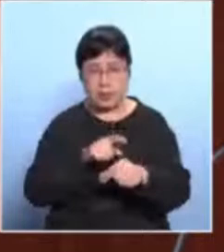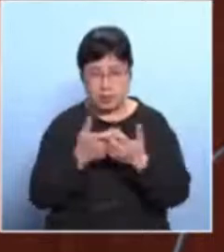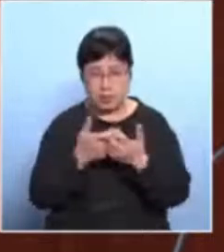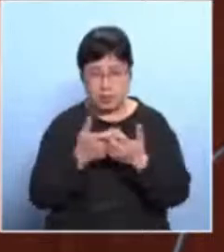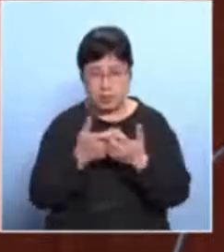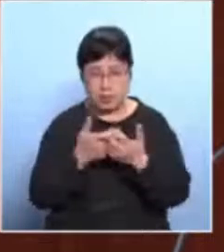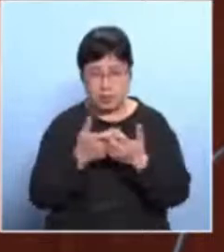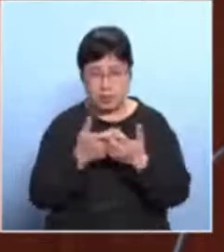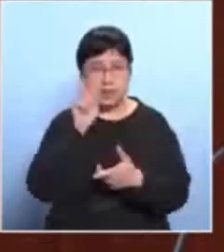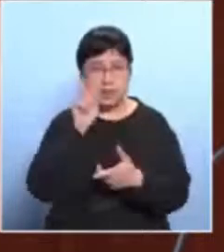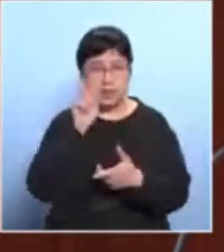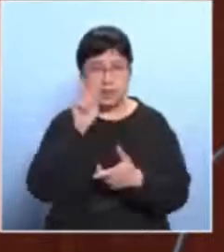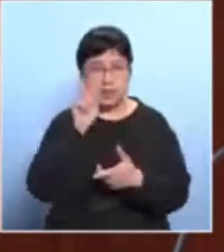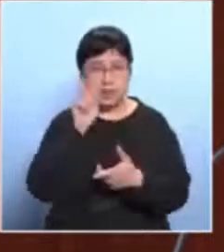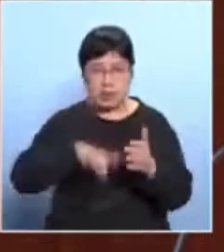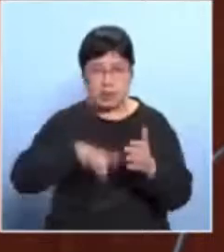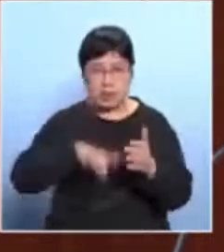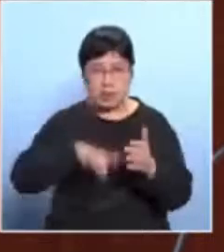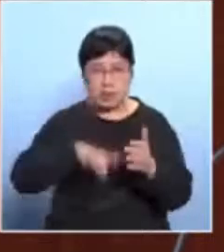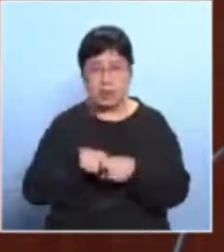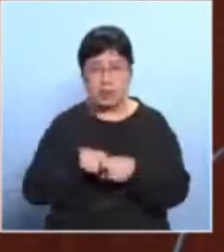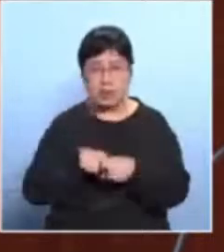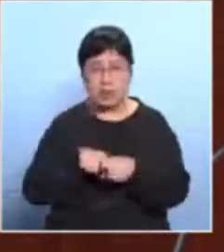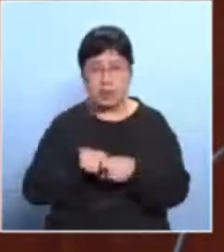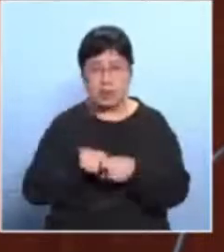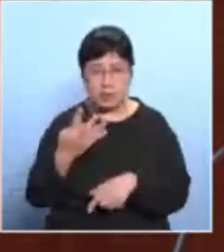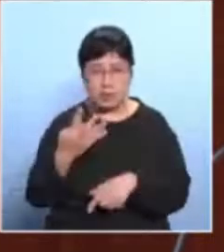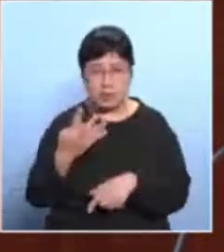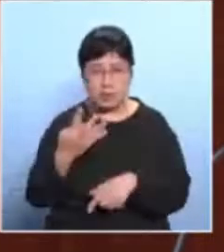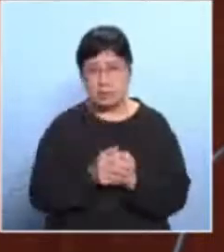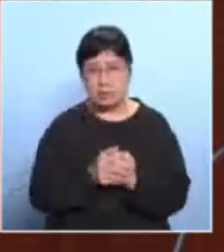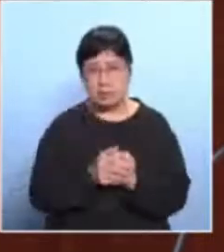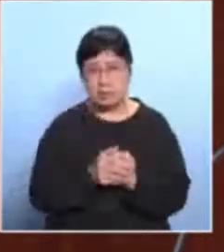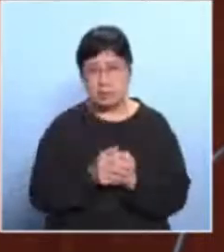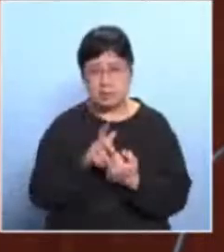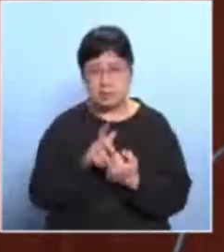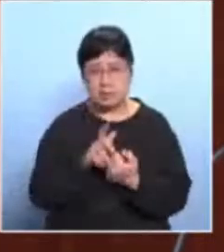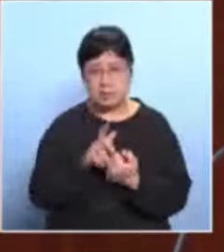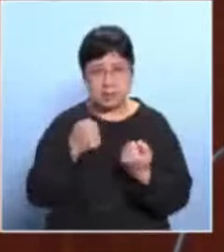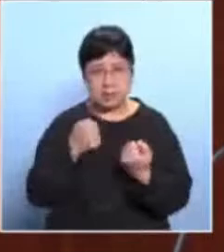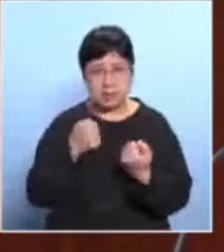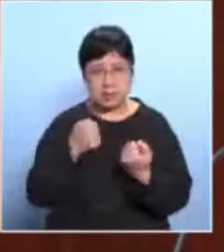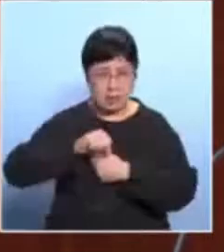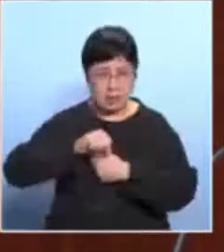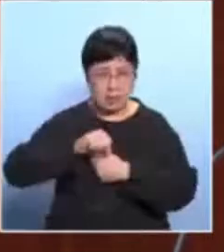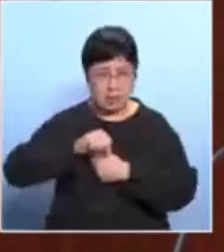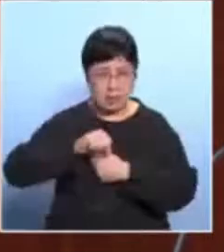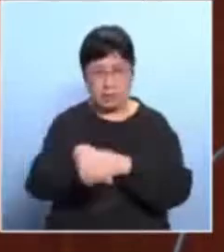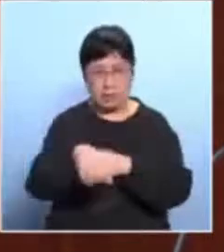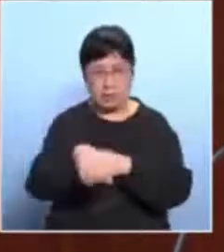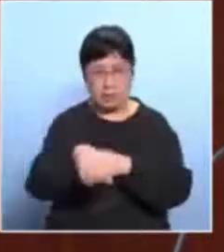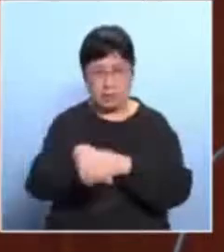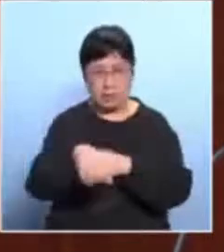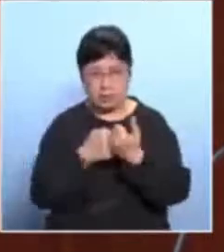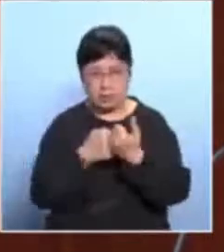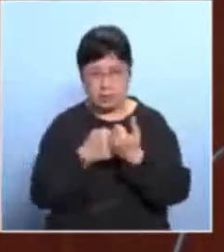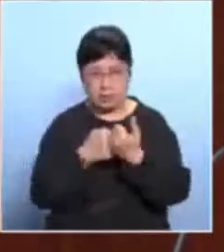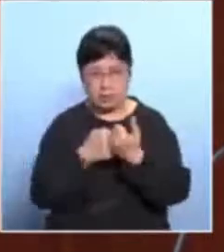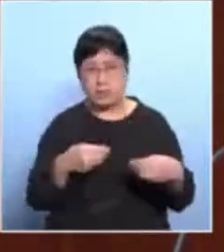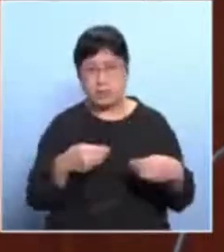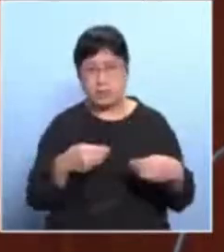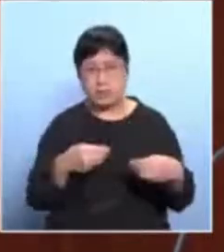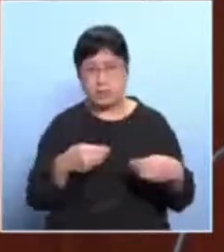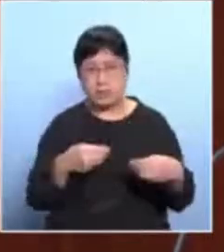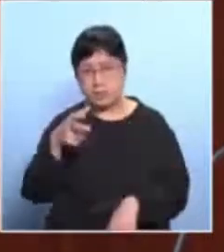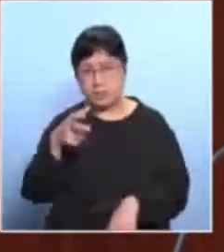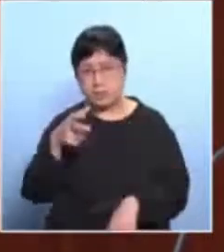and 4 weeks, respectively. 2. Enhance community support and training of social workers. The SWD will enhance the